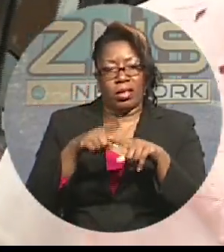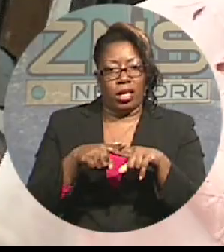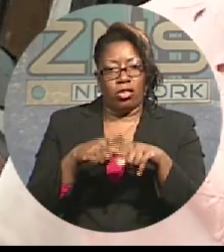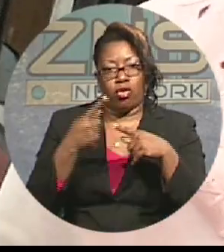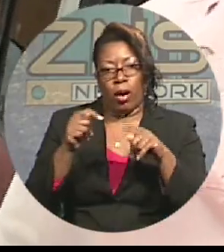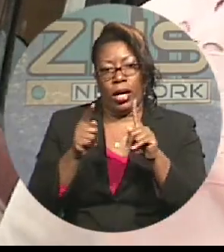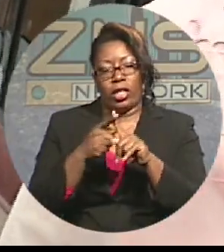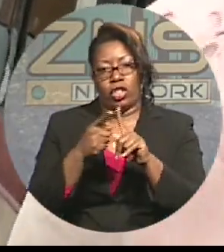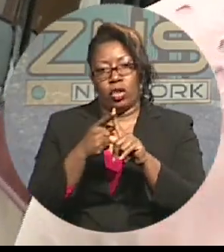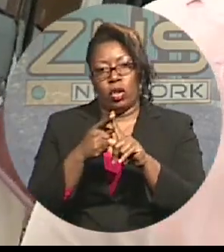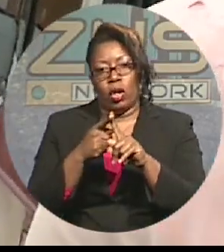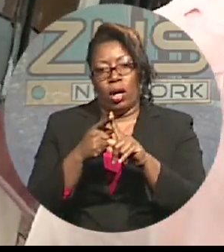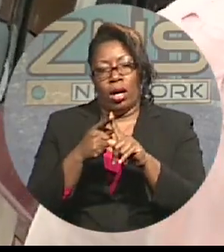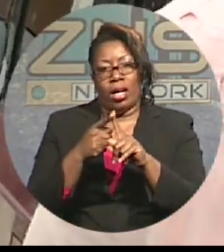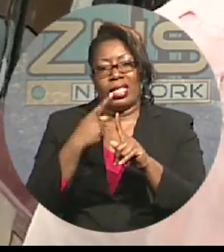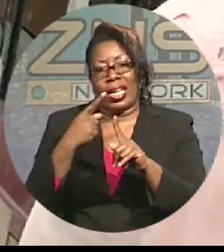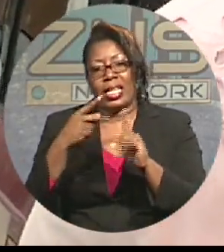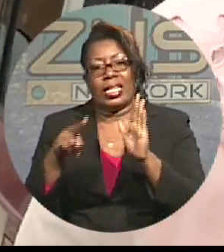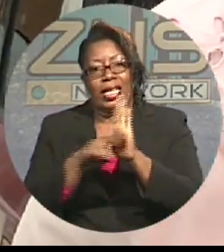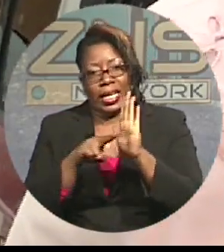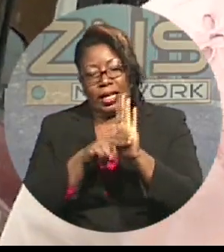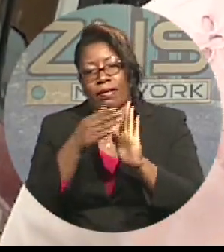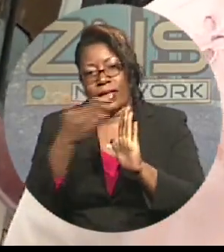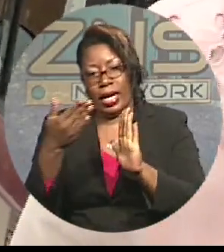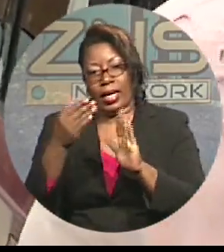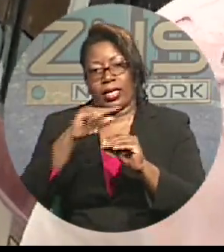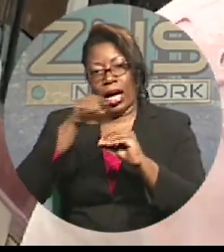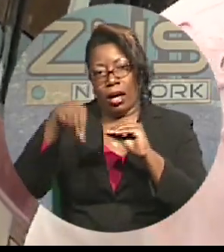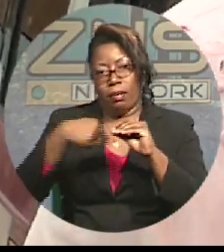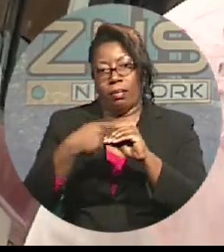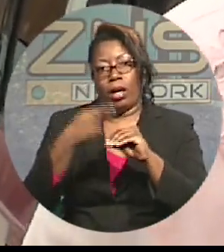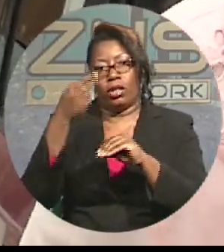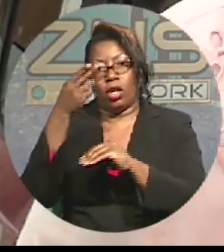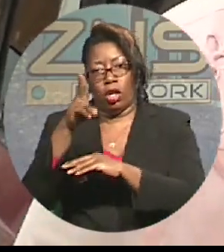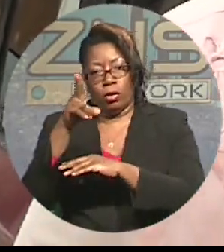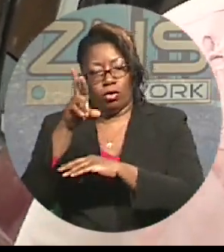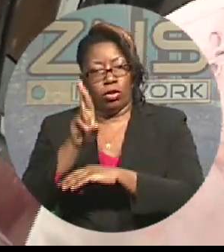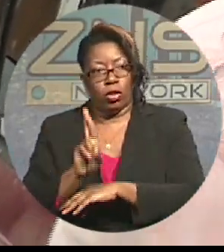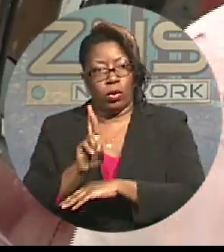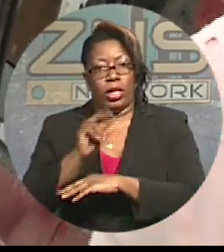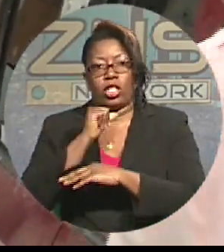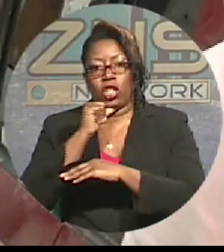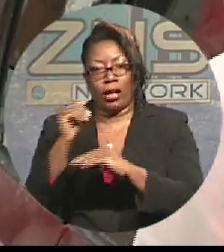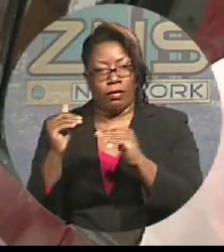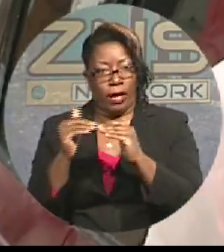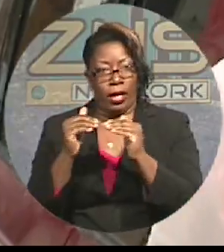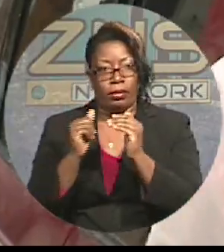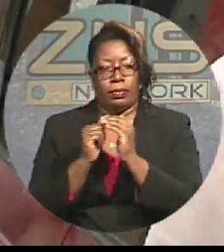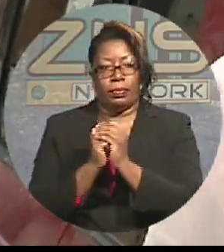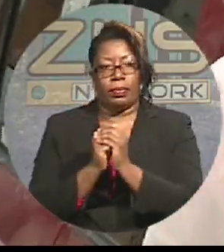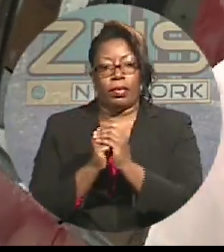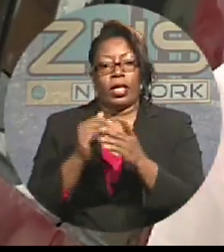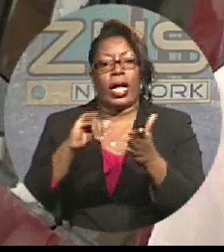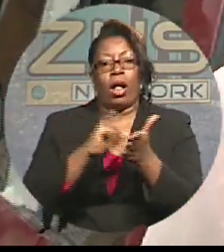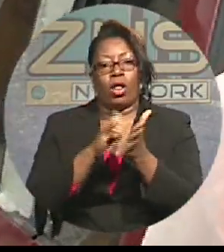negative spin on urban renewal, and it is so unfair. Those of us who